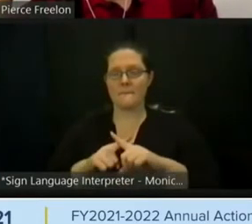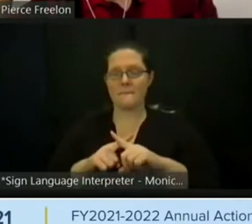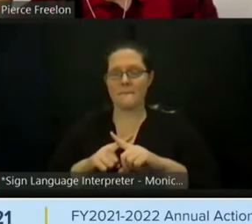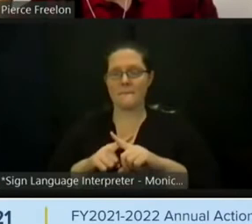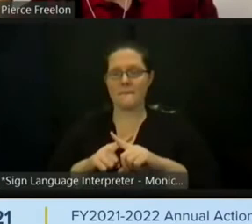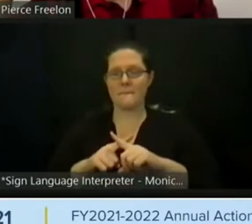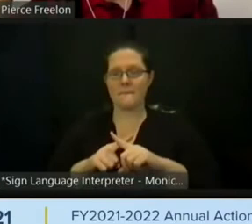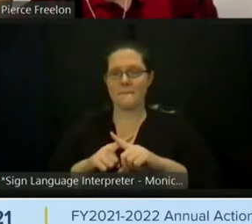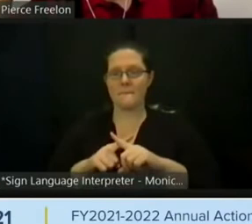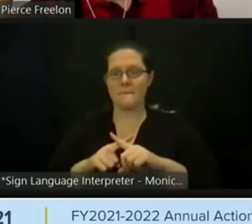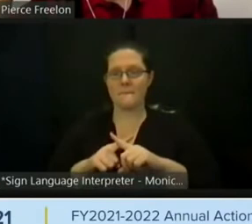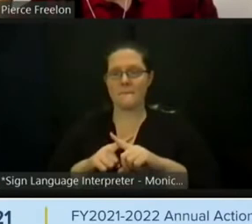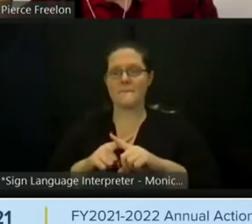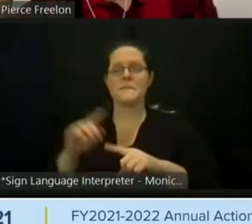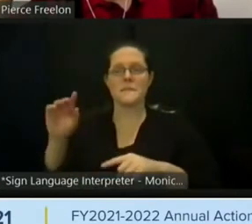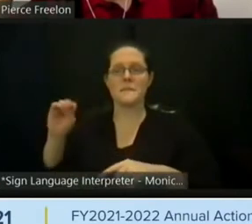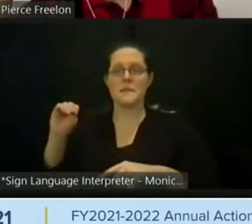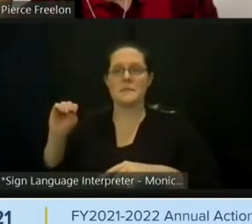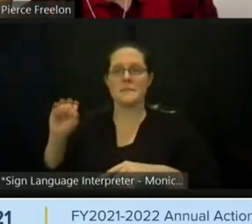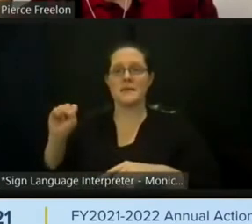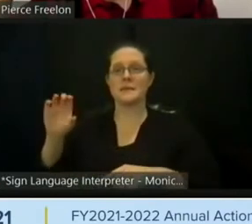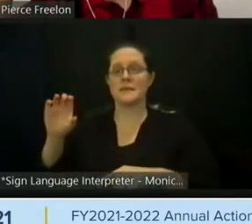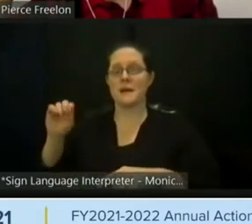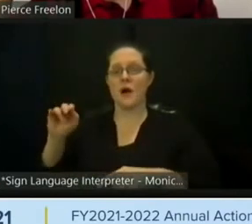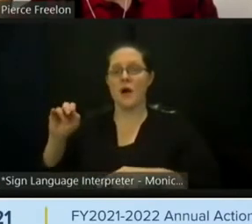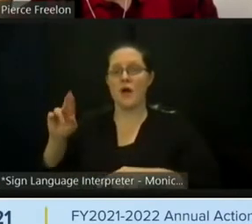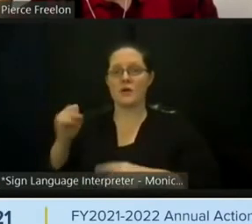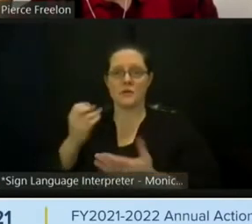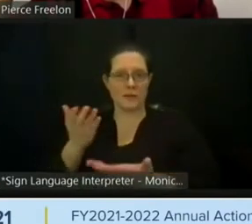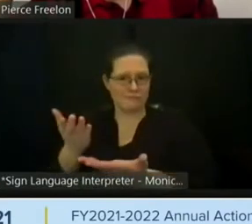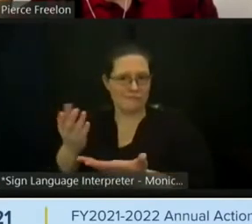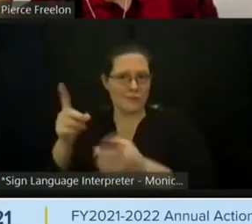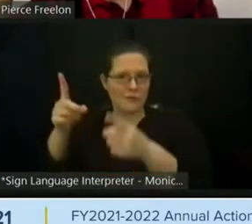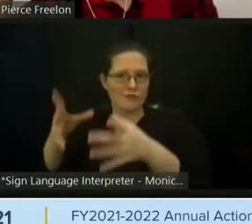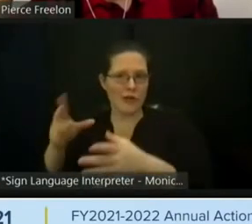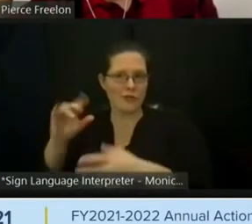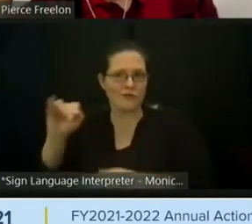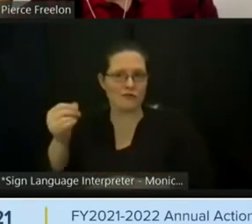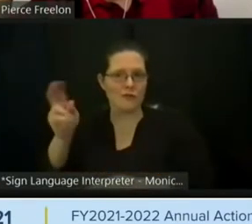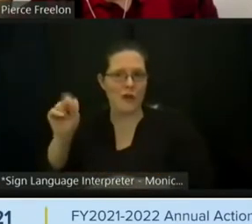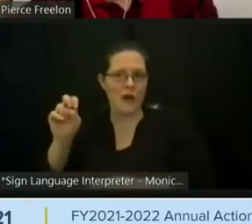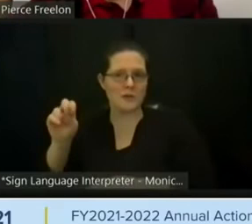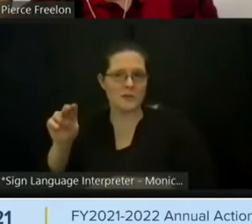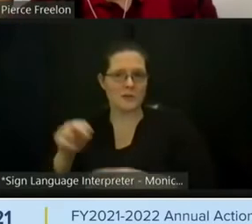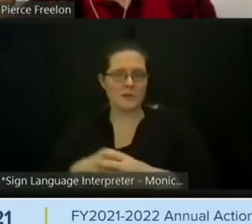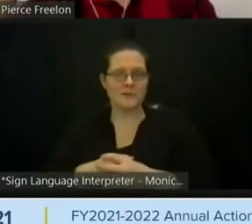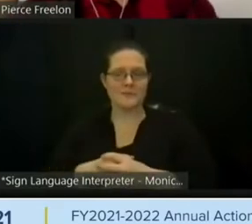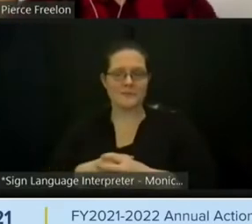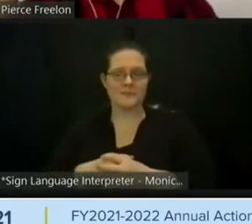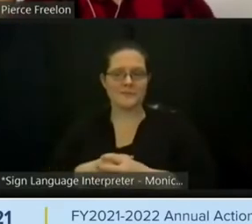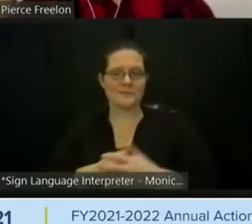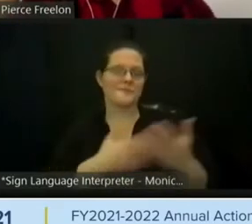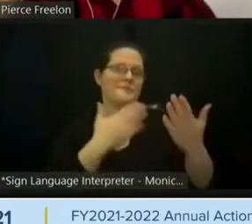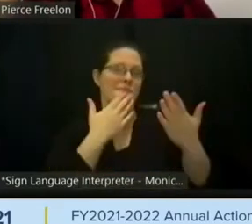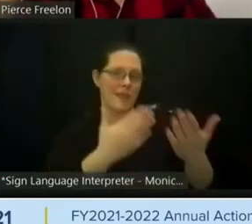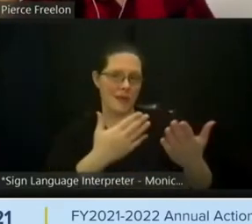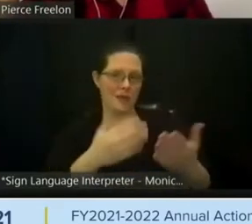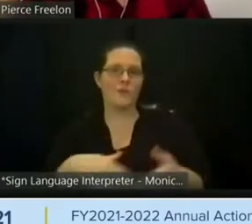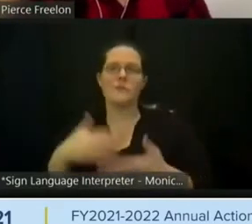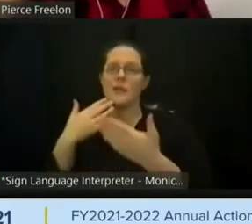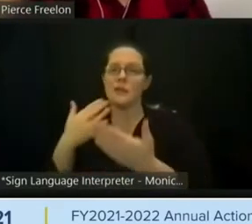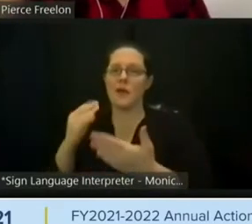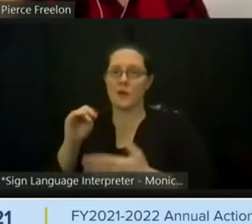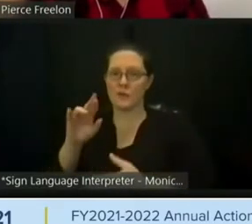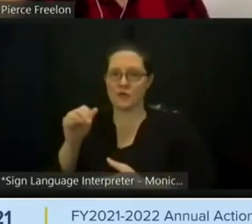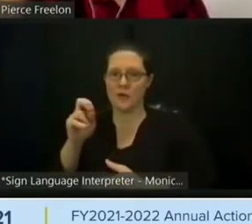I'm going to defer that question to Director Johnson. All right, thank you. Thank you, Mr. Johnson.